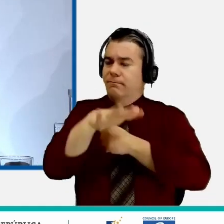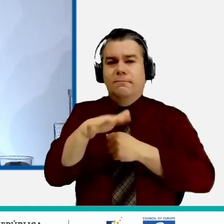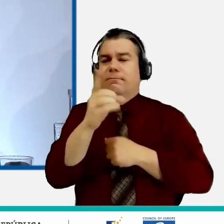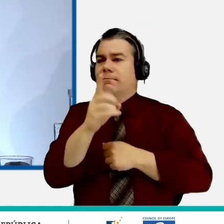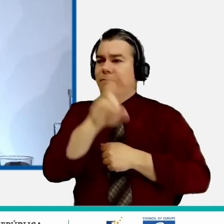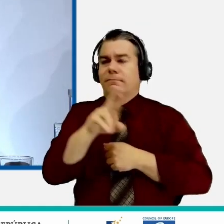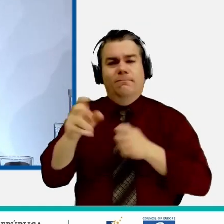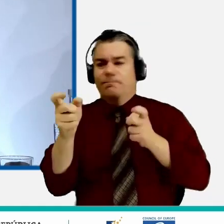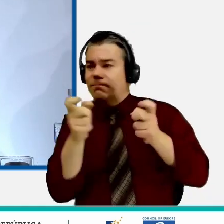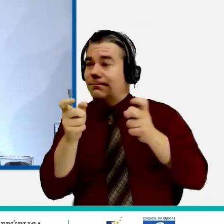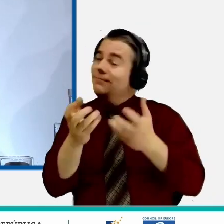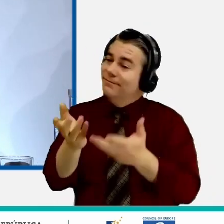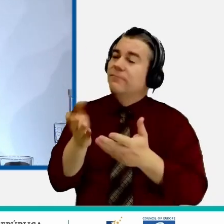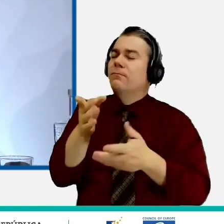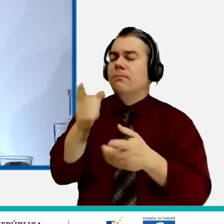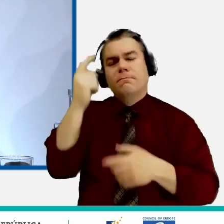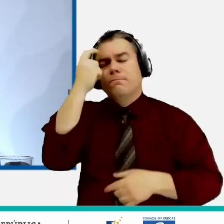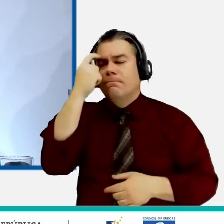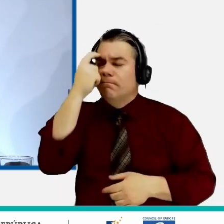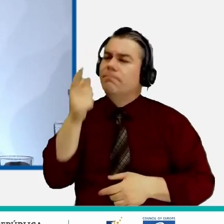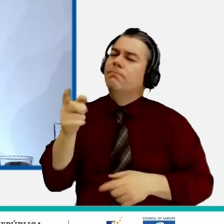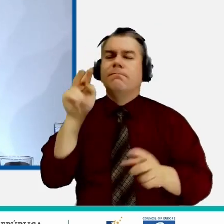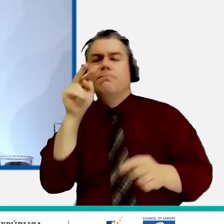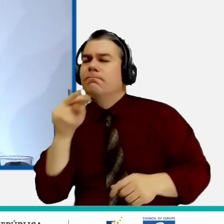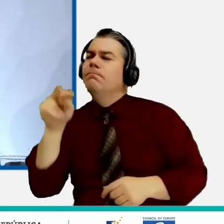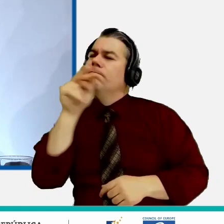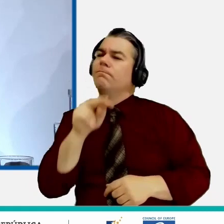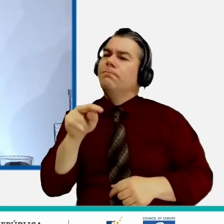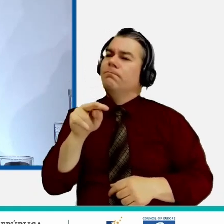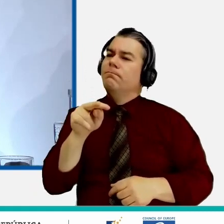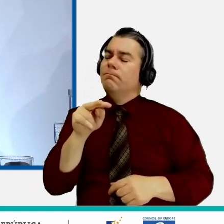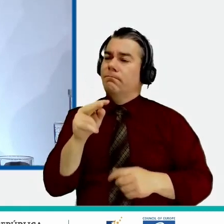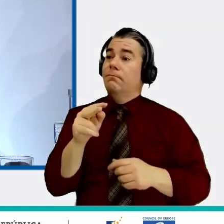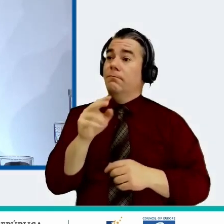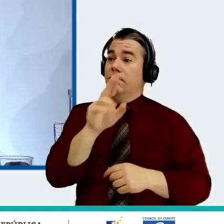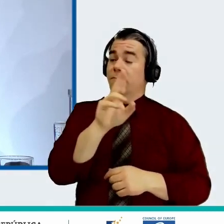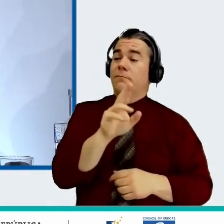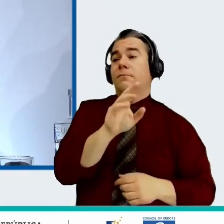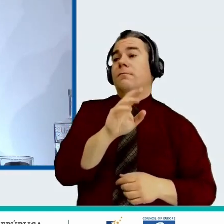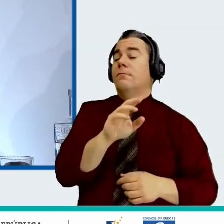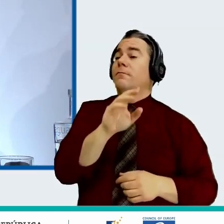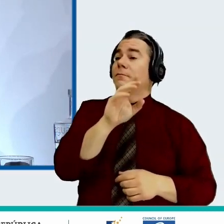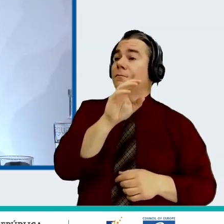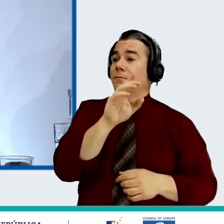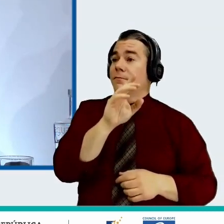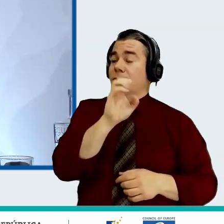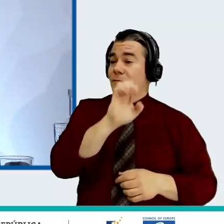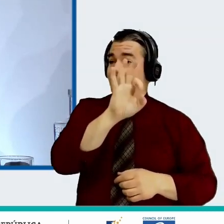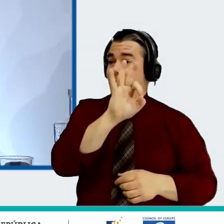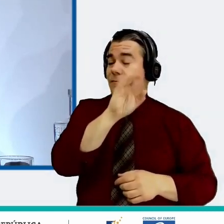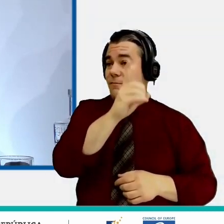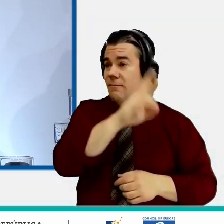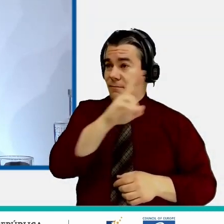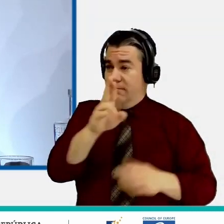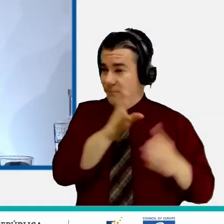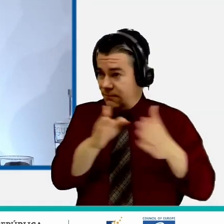his perspectives on how he sees the added value of the EFDRR roadmap for the priorities and the ways how